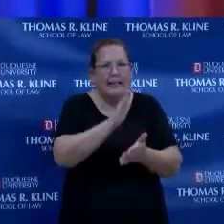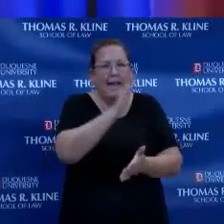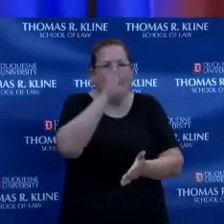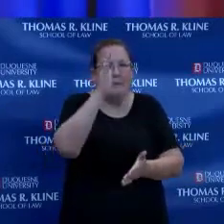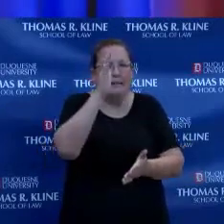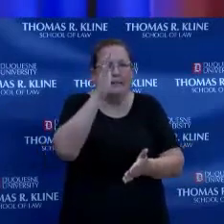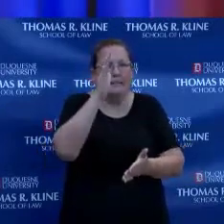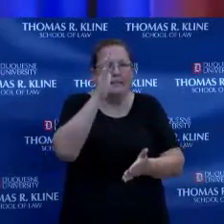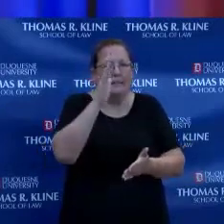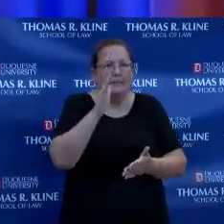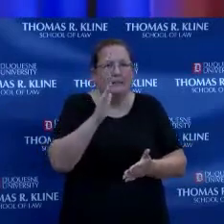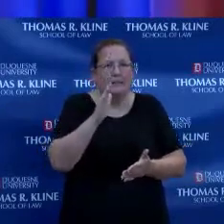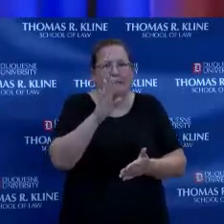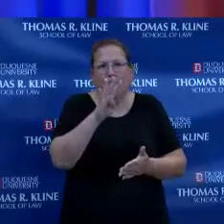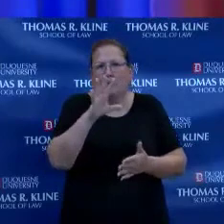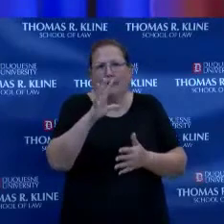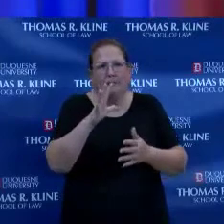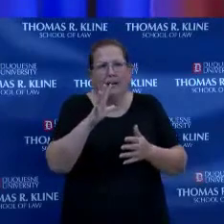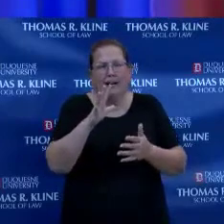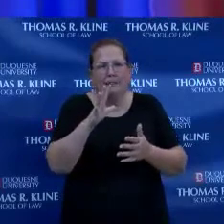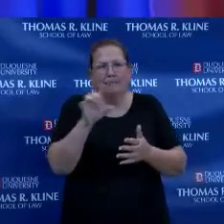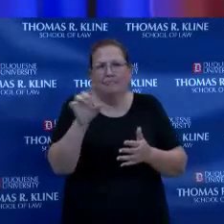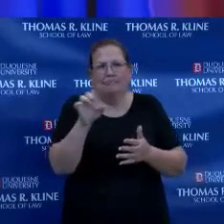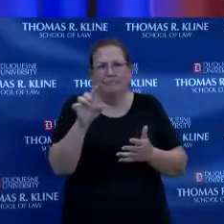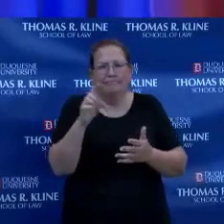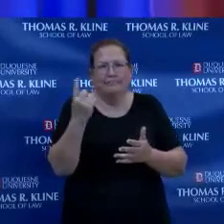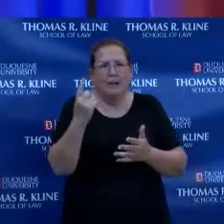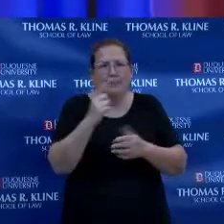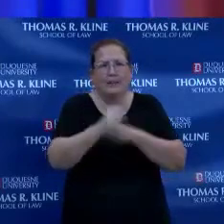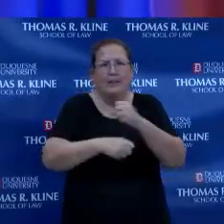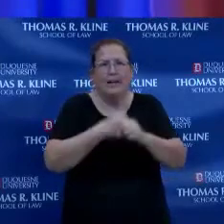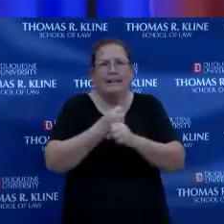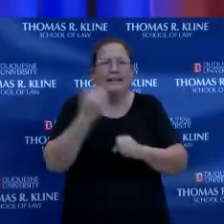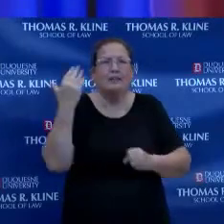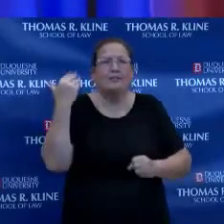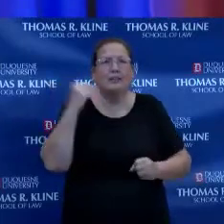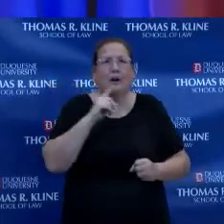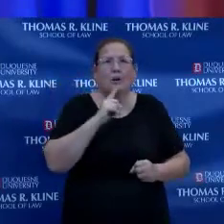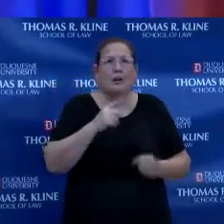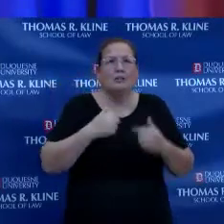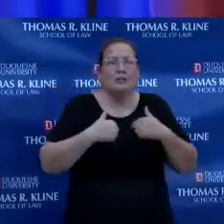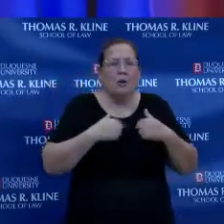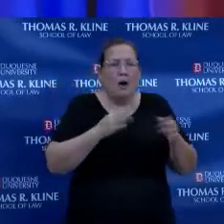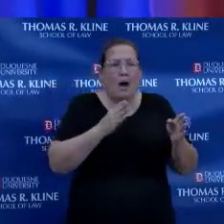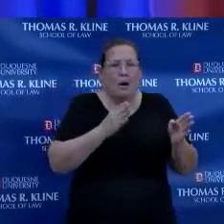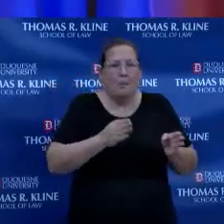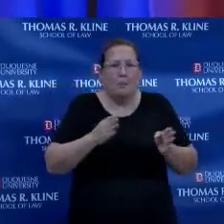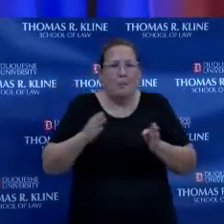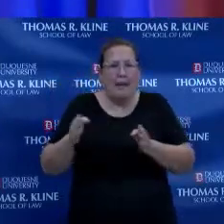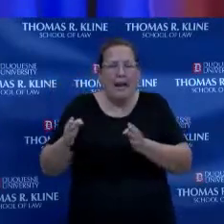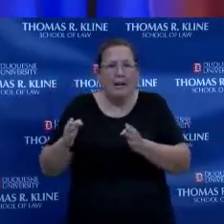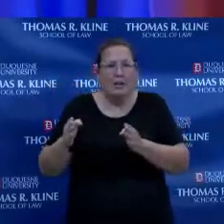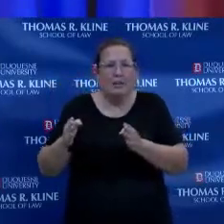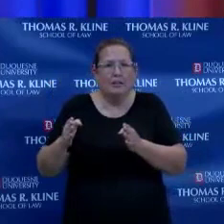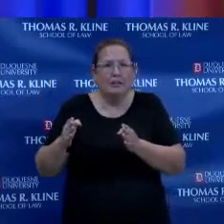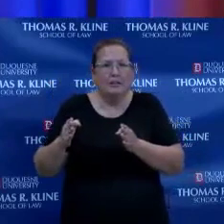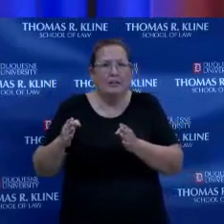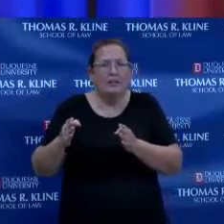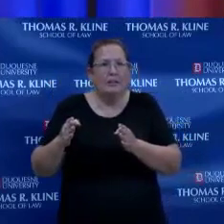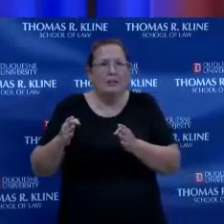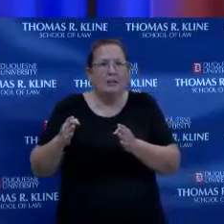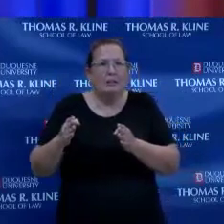45, which seems short years ago. So I'm prepared today to offer you